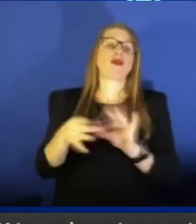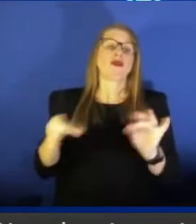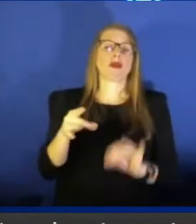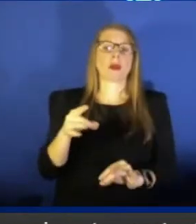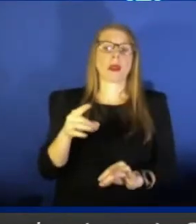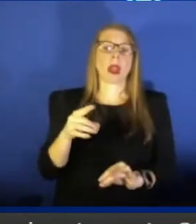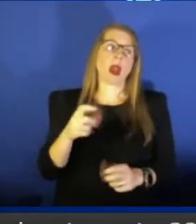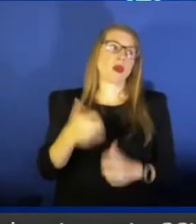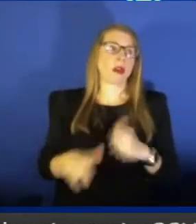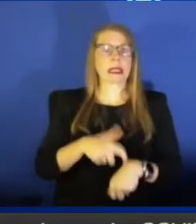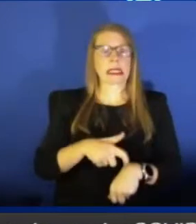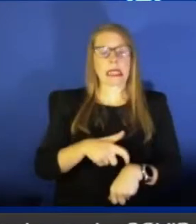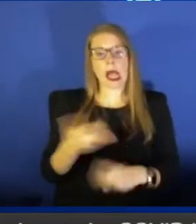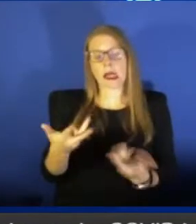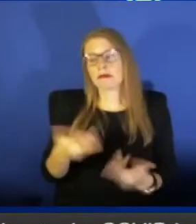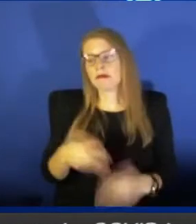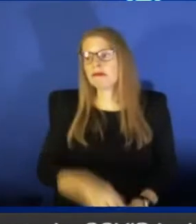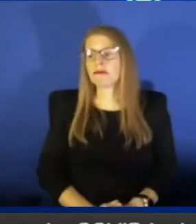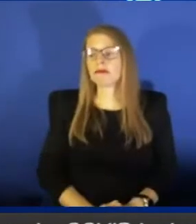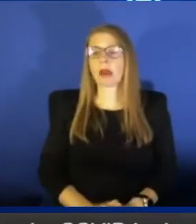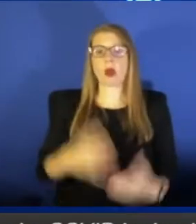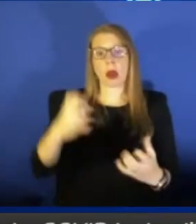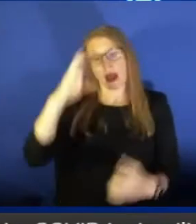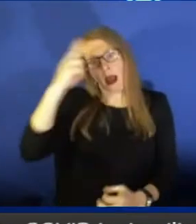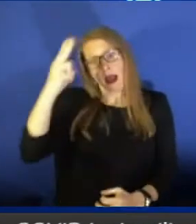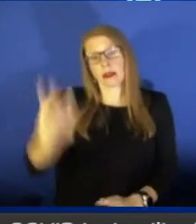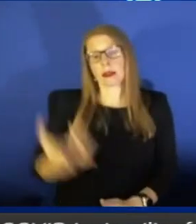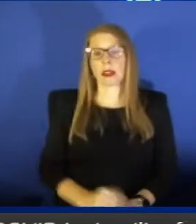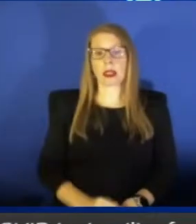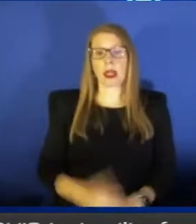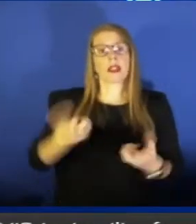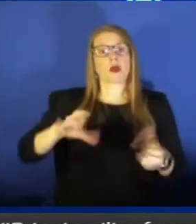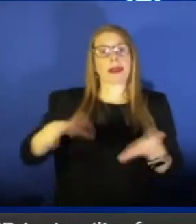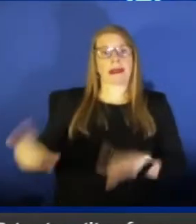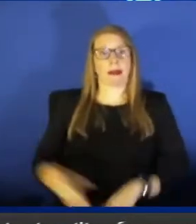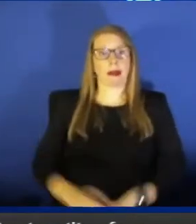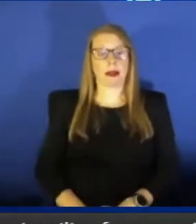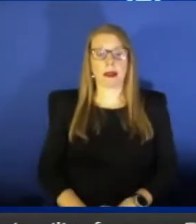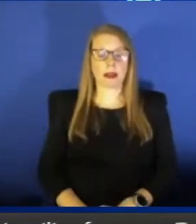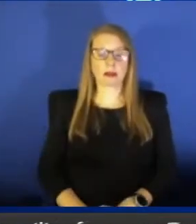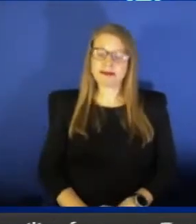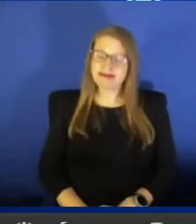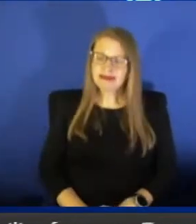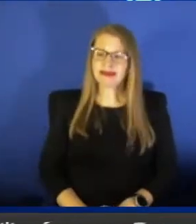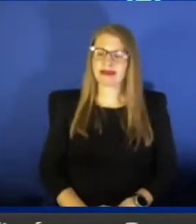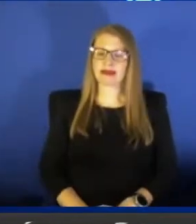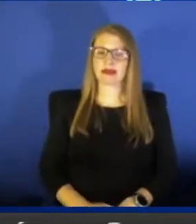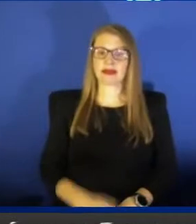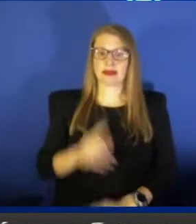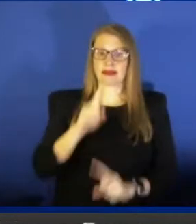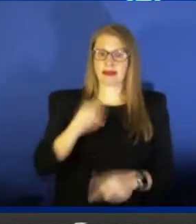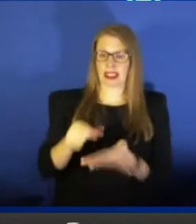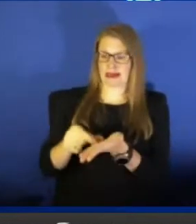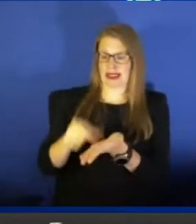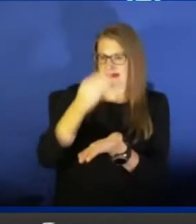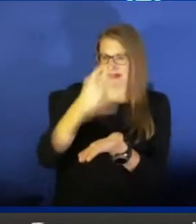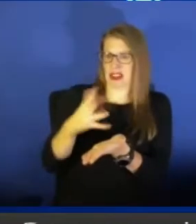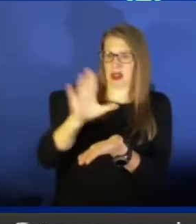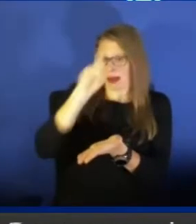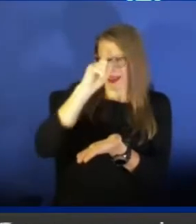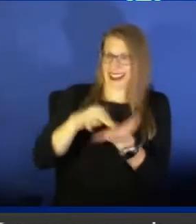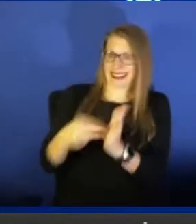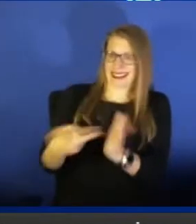for Percocet. You're kind of shaking your head, Doc. What's that? That's really what, for me, about a year ago, what we started to see that the clue being something different was going on. Because I saw kids coming in more and more, and we got their